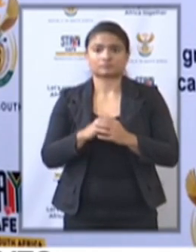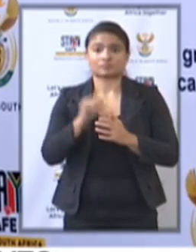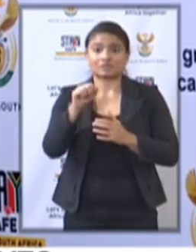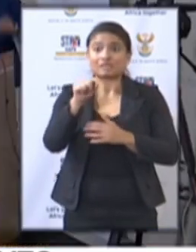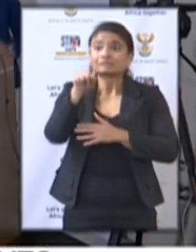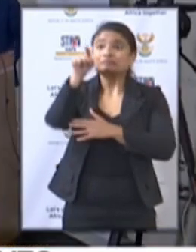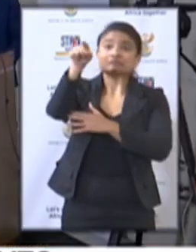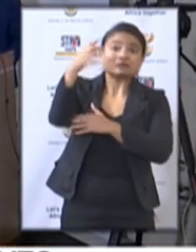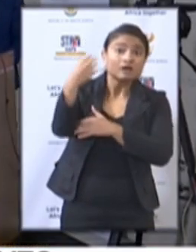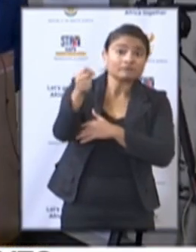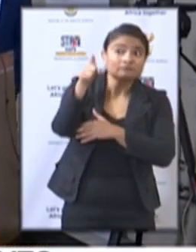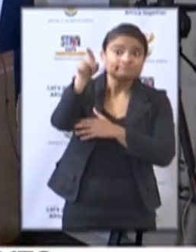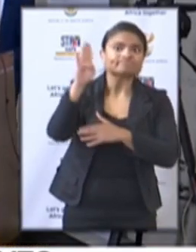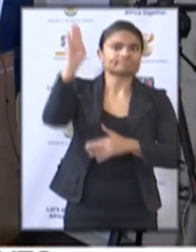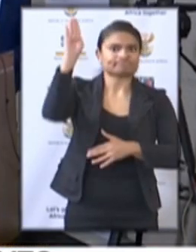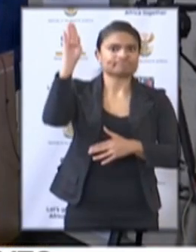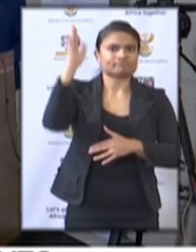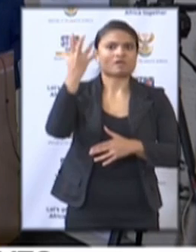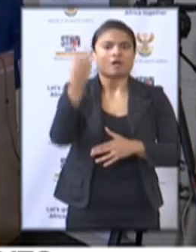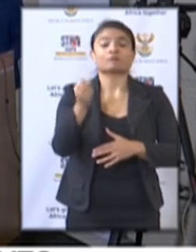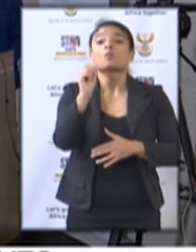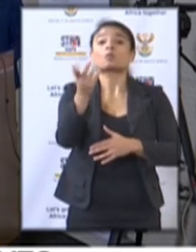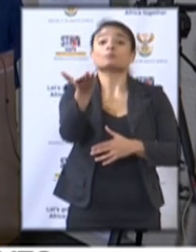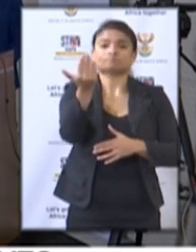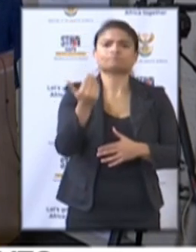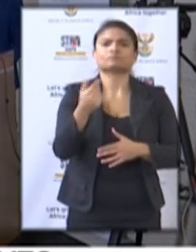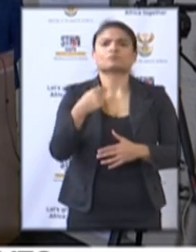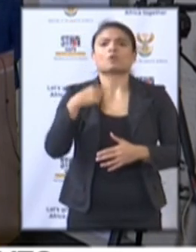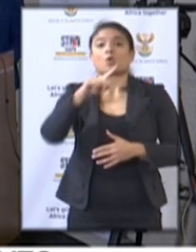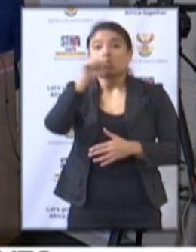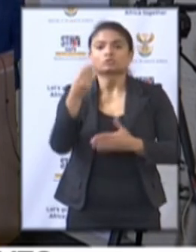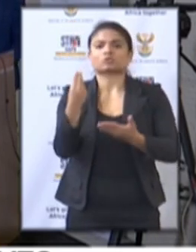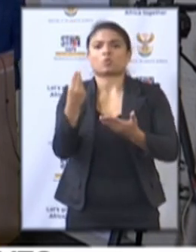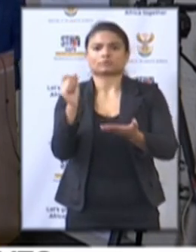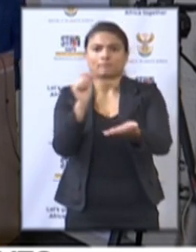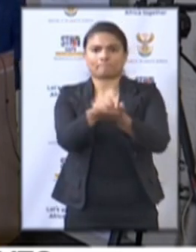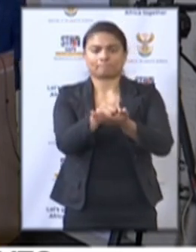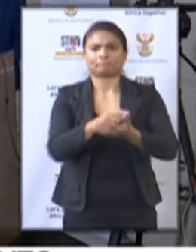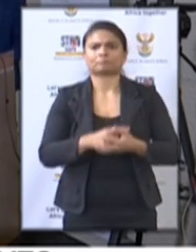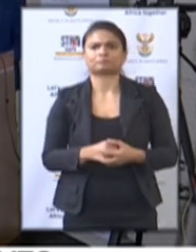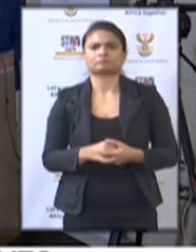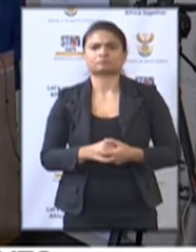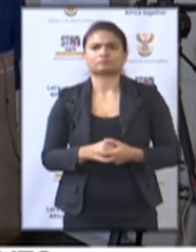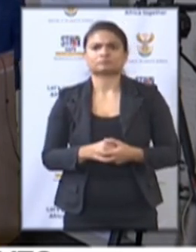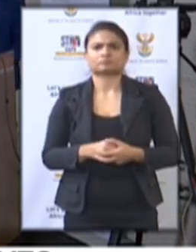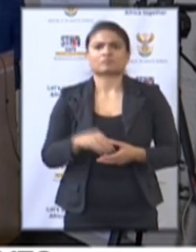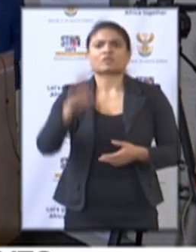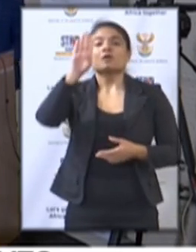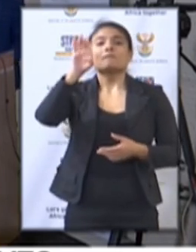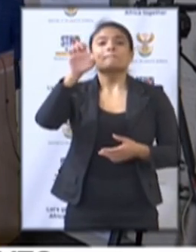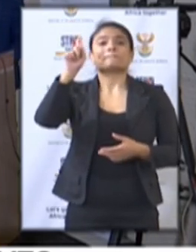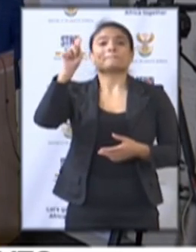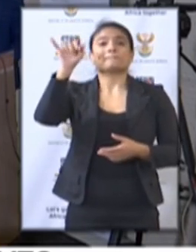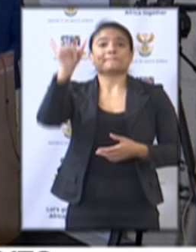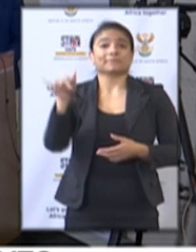Yes, Mr. Minister. Yes, yes, I have a question Nishas? from WhatsApp. Yeah. I have Betty from Channel TV.